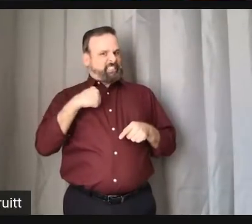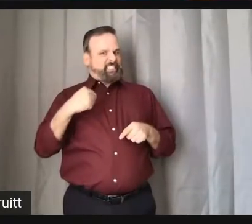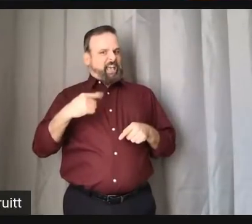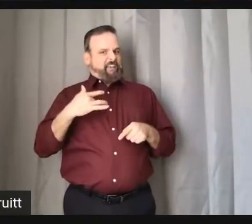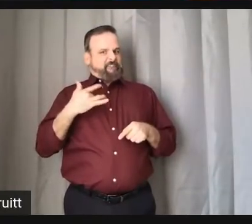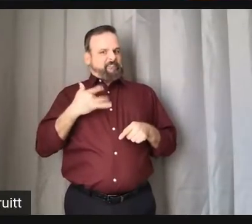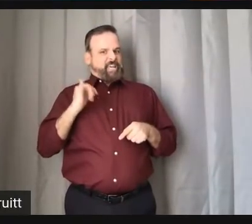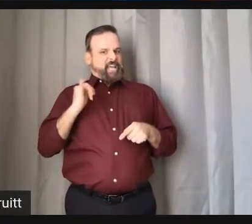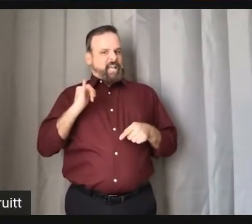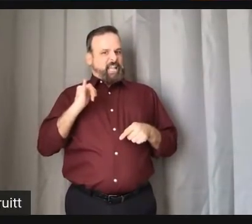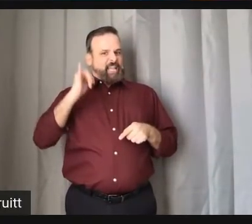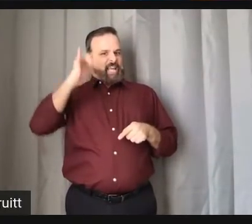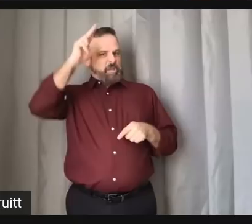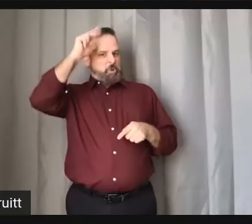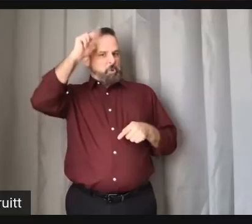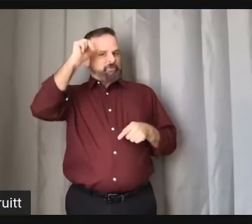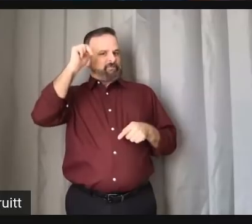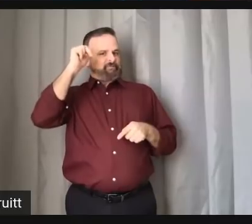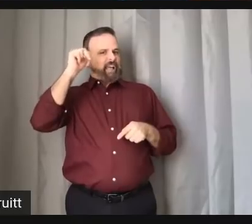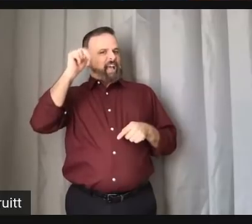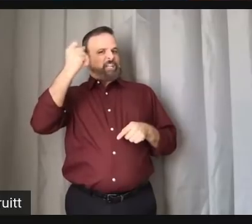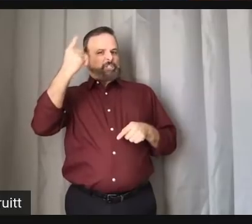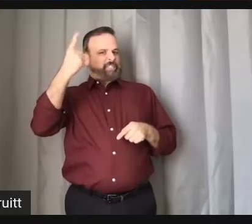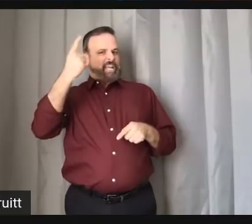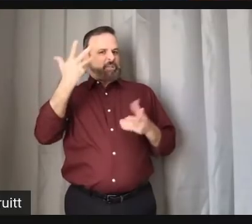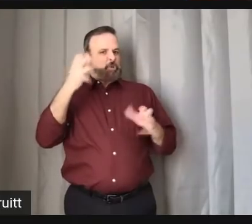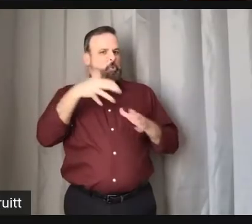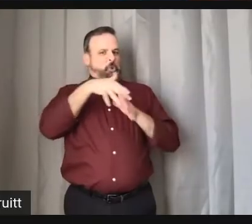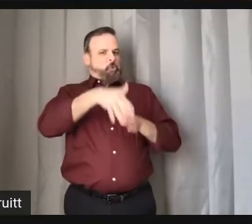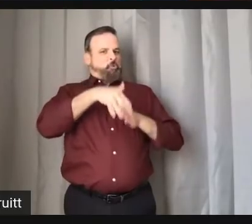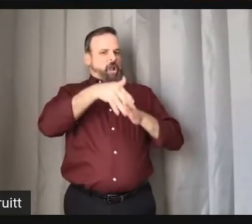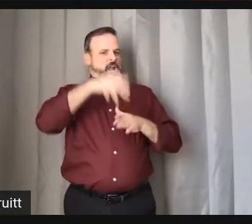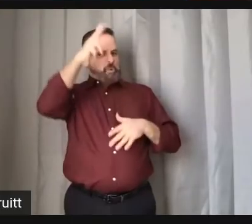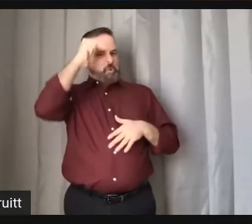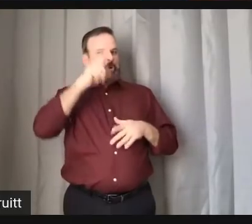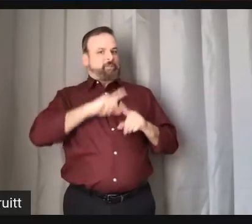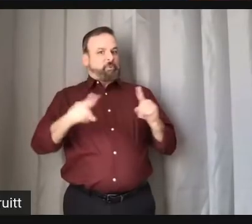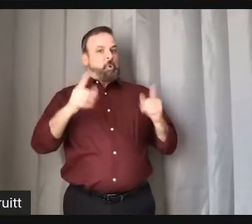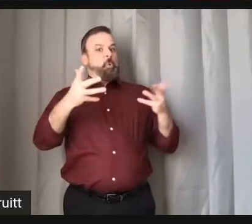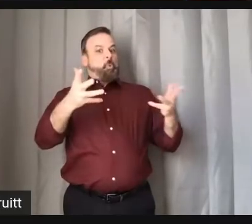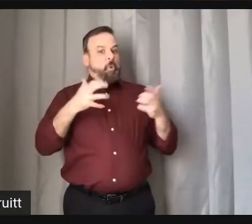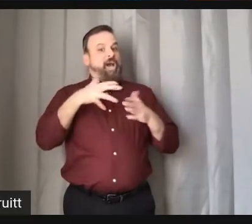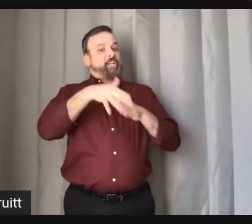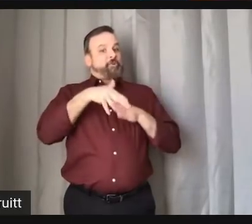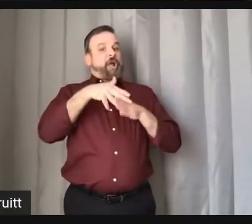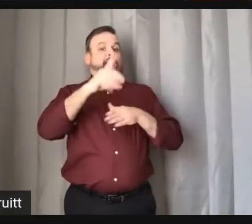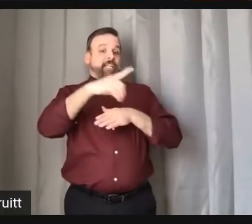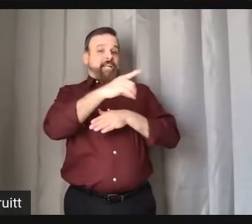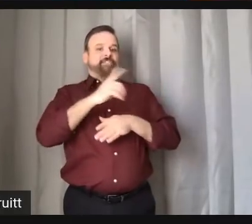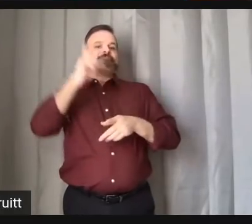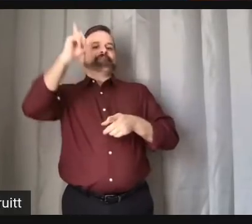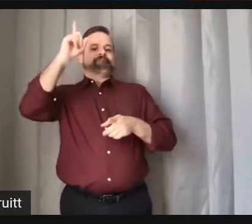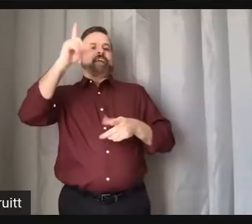I understand not wanting to ride a horse, but wanting to ride a dinosaur. Mm. Thank you.